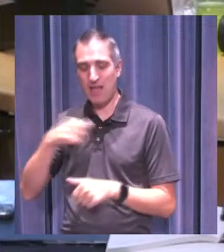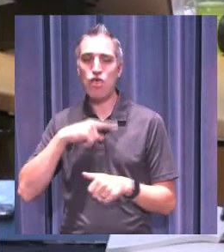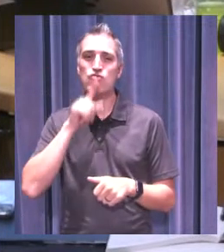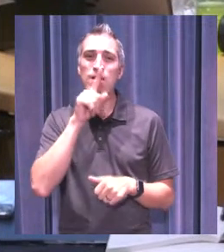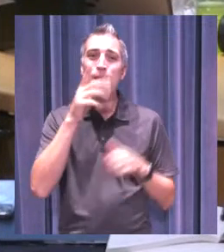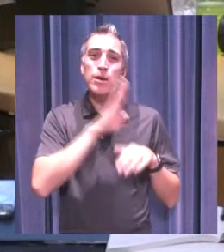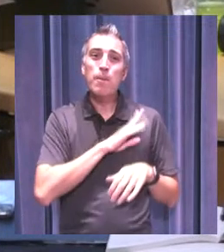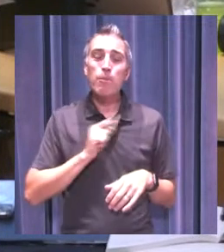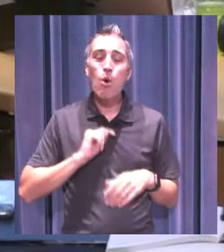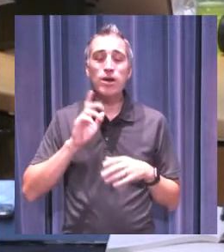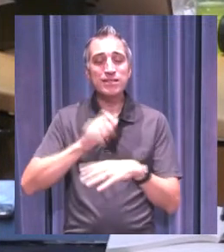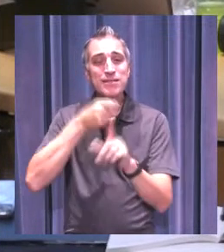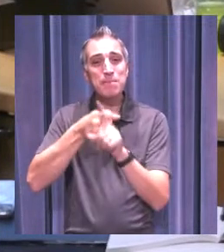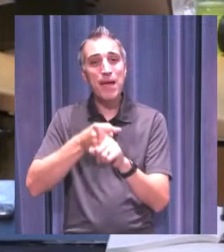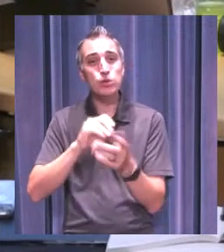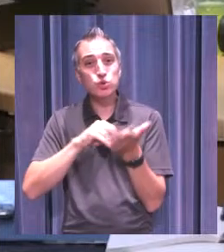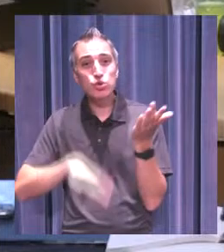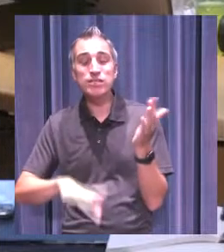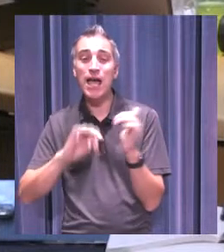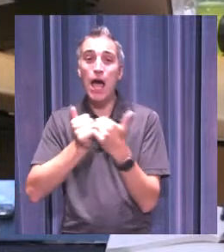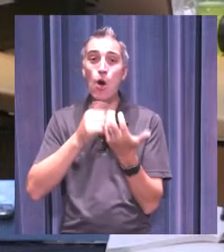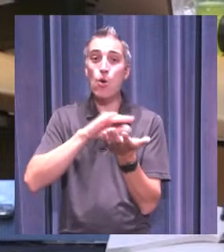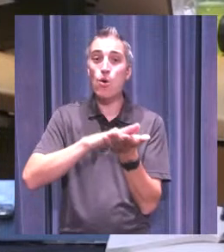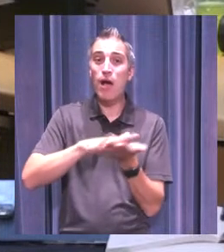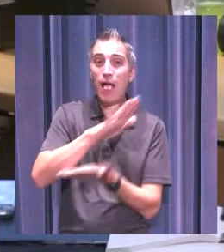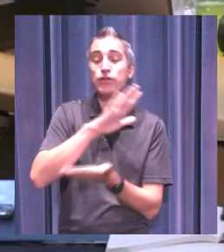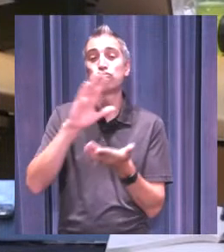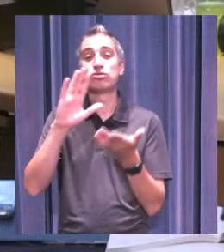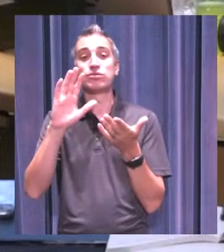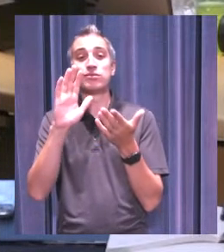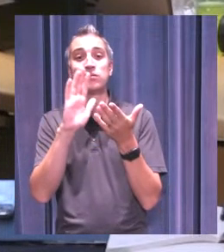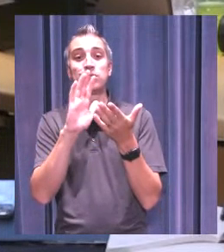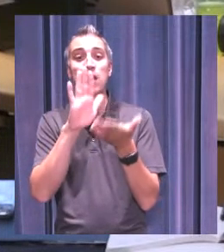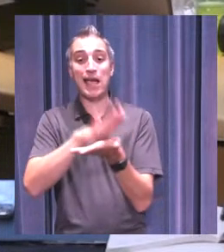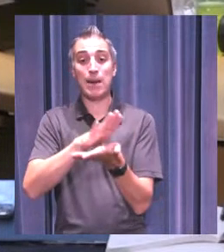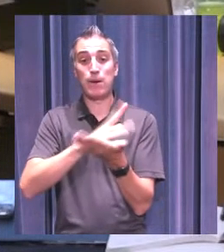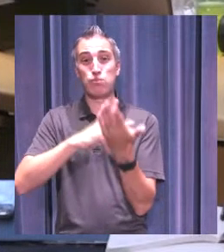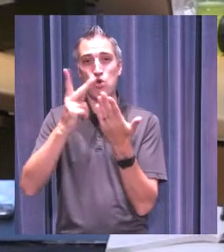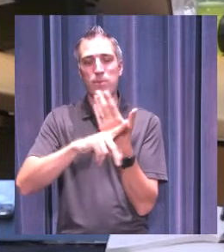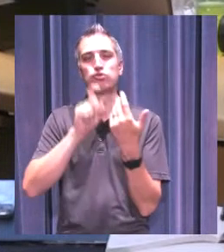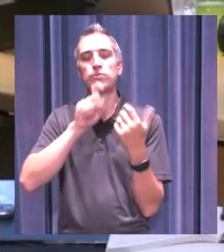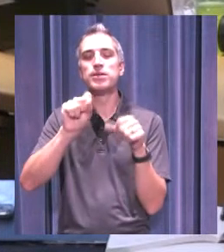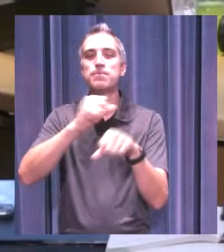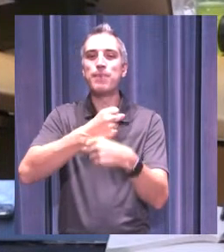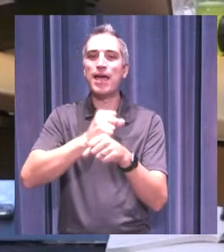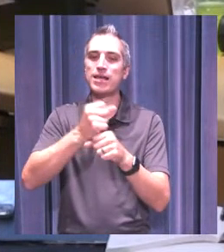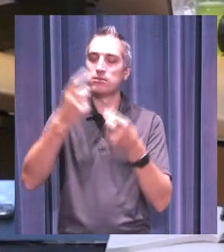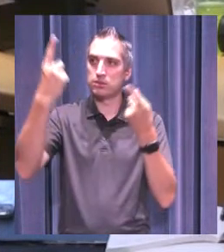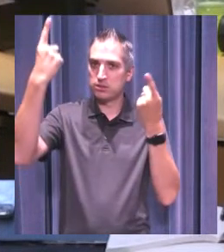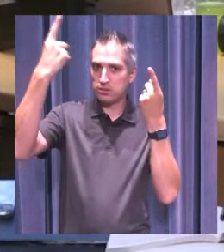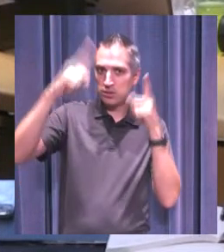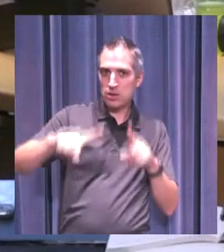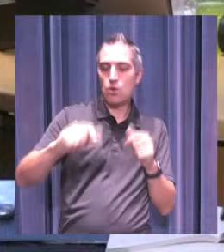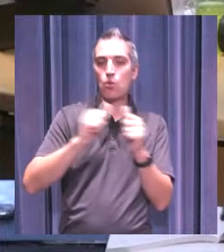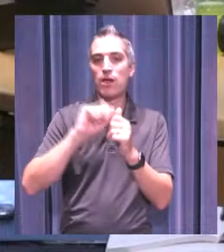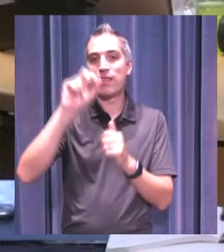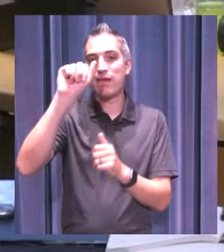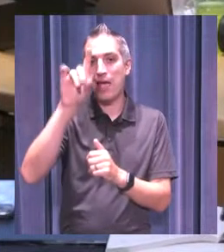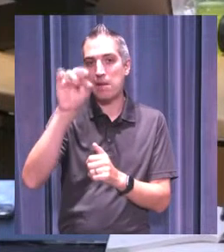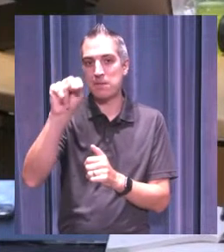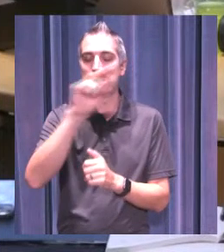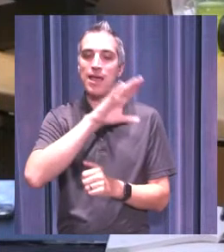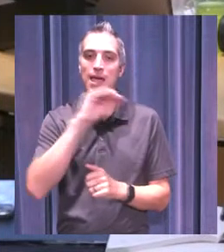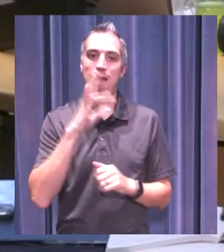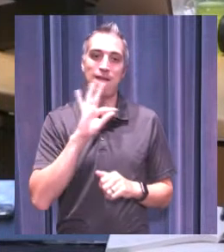impact students. Decisions about college academic programs should be made in partnership by administration and